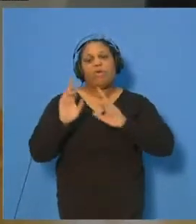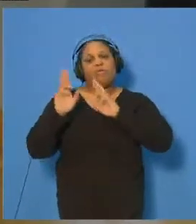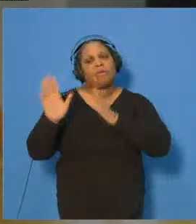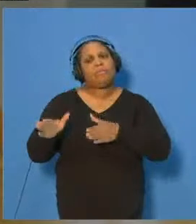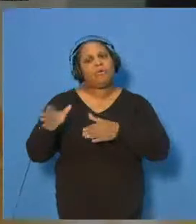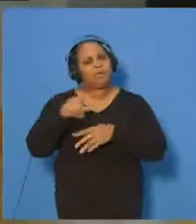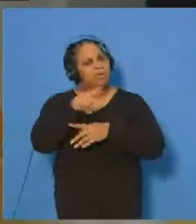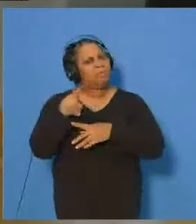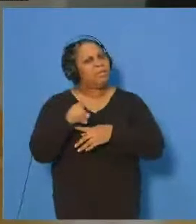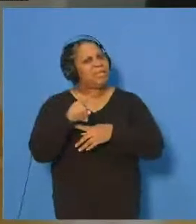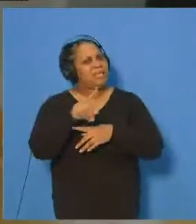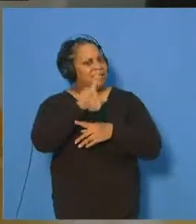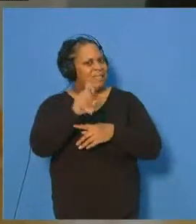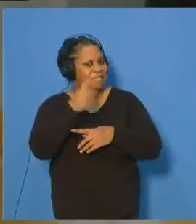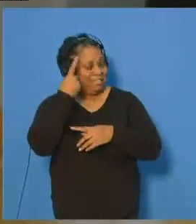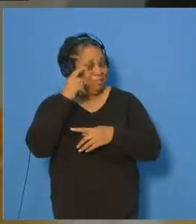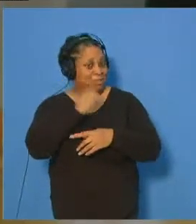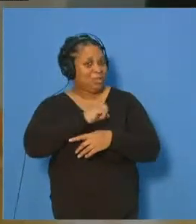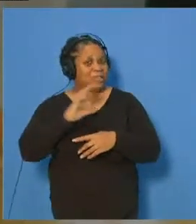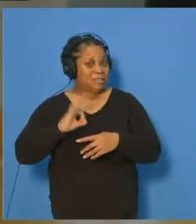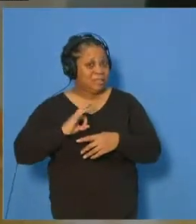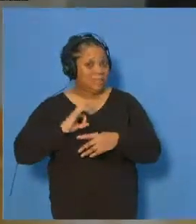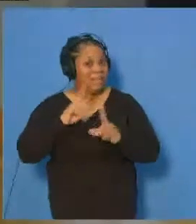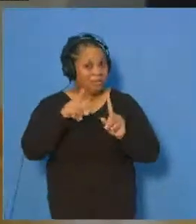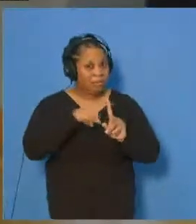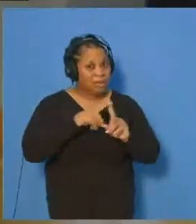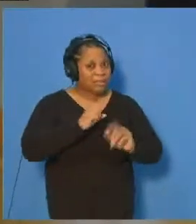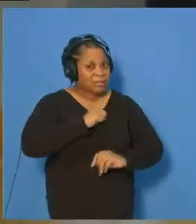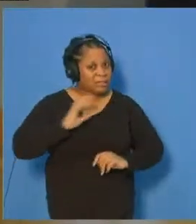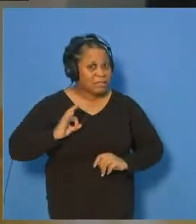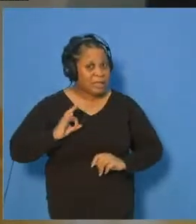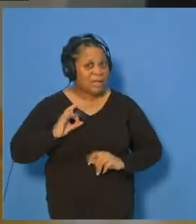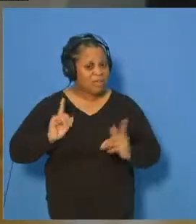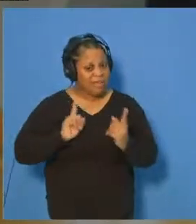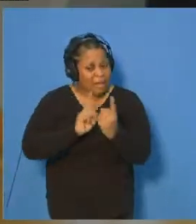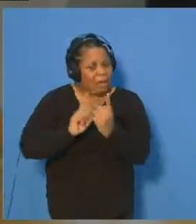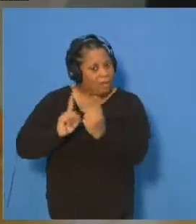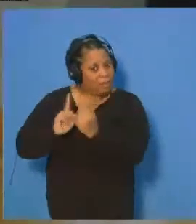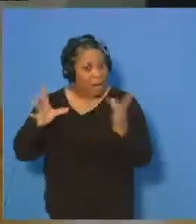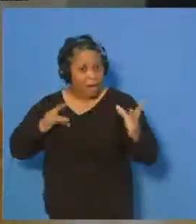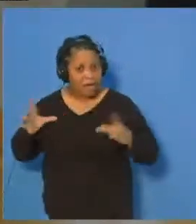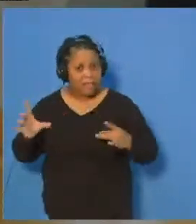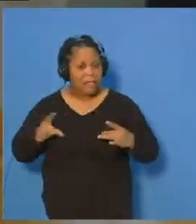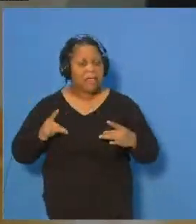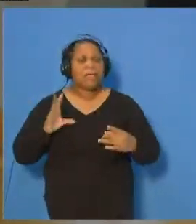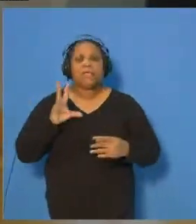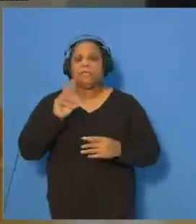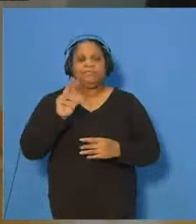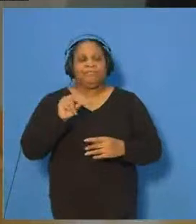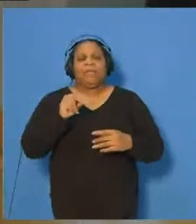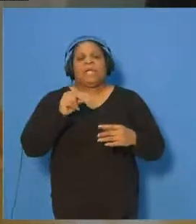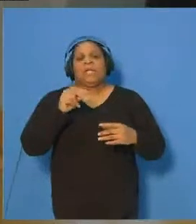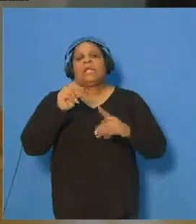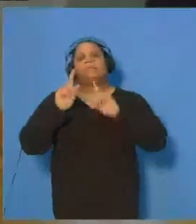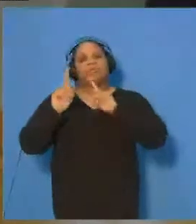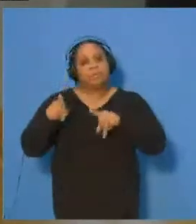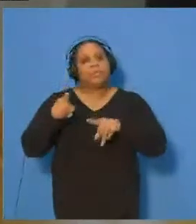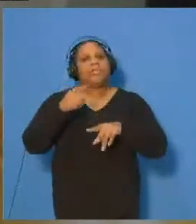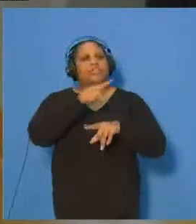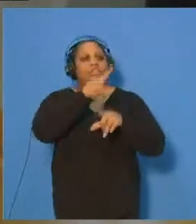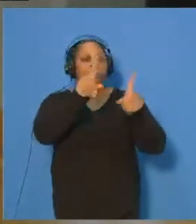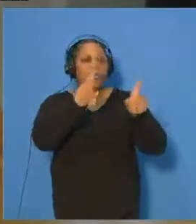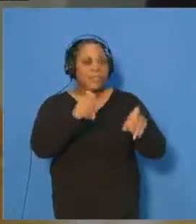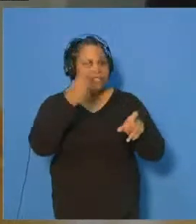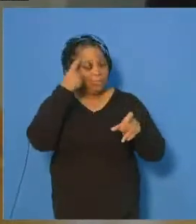had been staff members that had tested positive or could have come into contact? They were tested because, like I said, the Premier had indicated that we're going to test